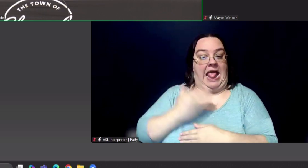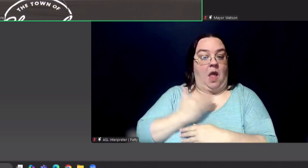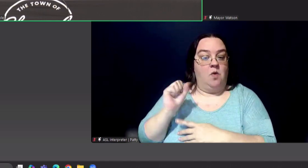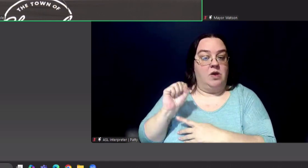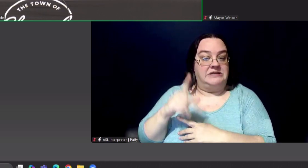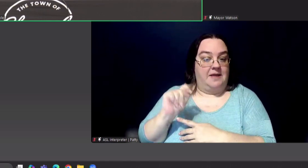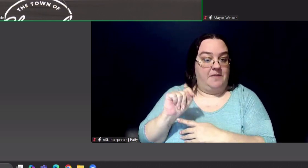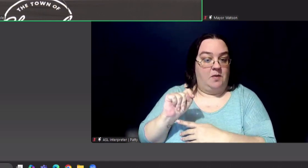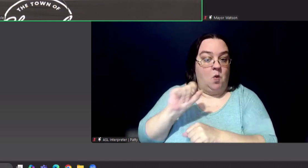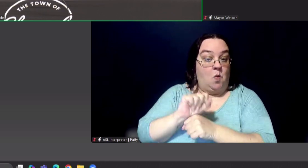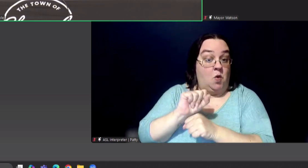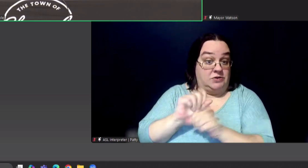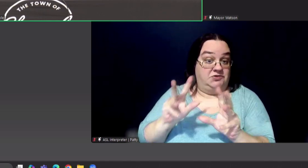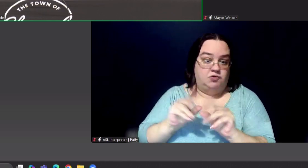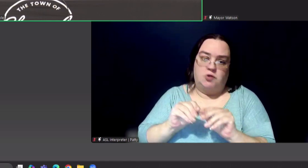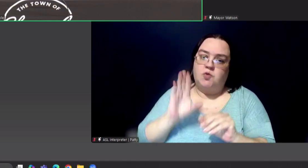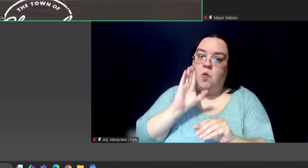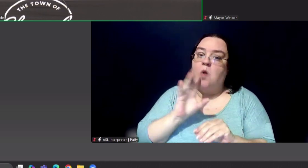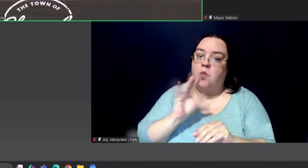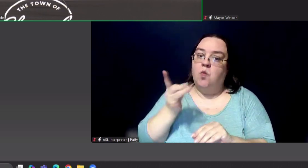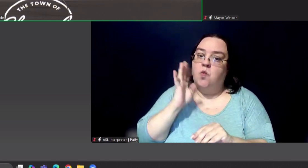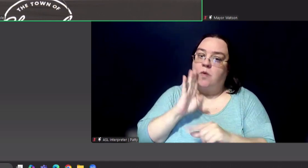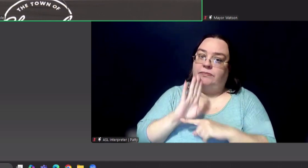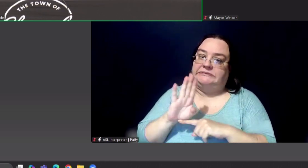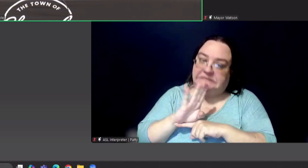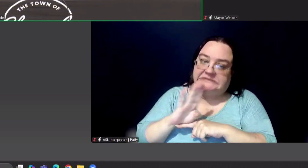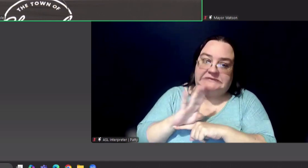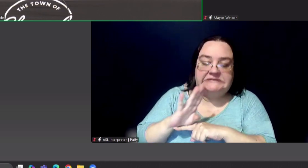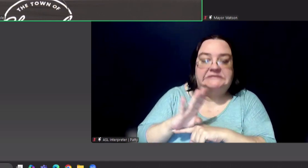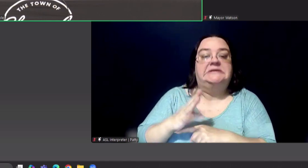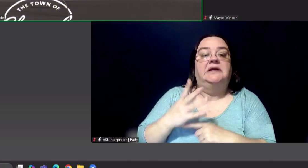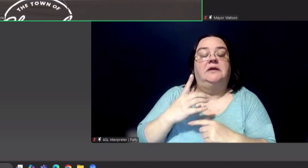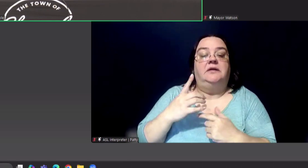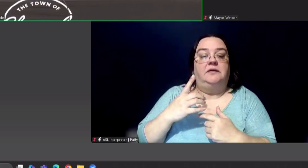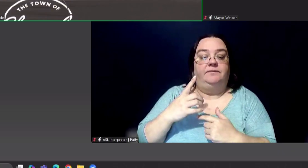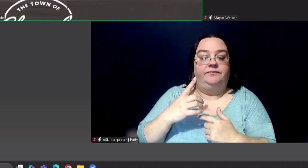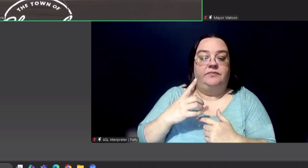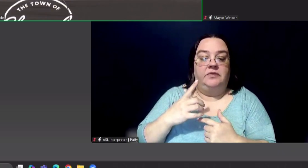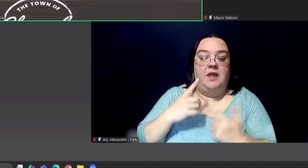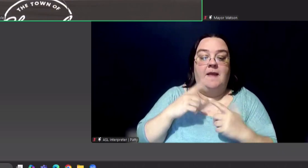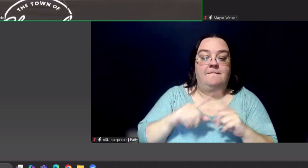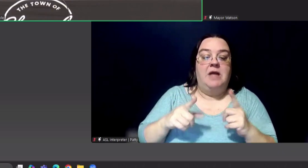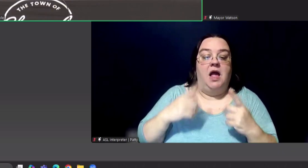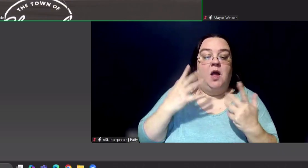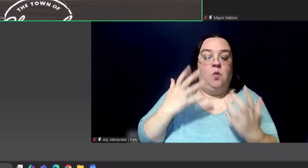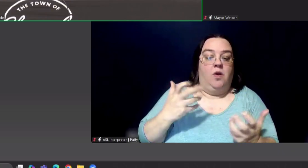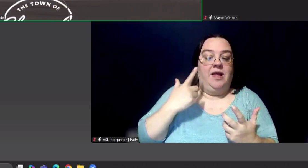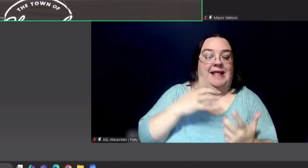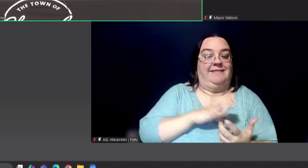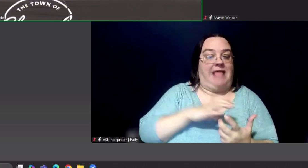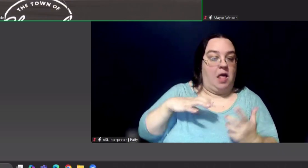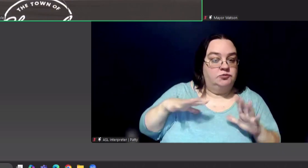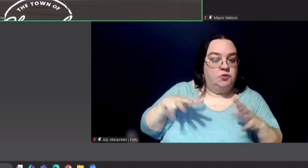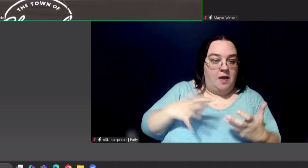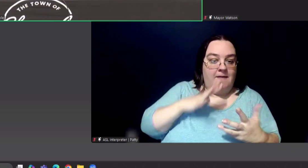very busy, for council to review it and collaborate on